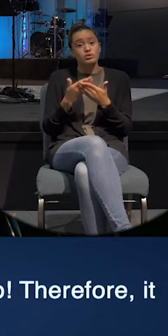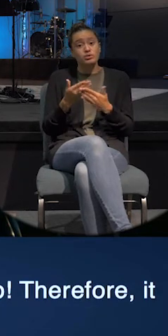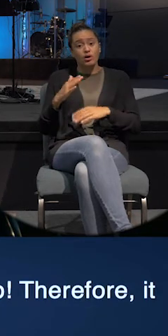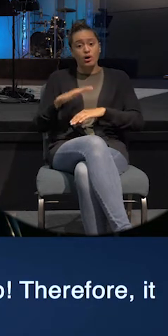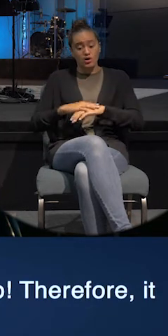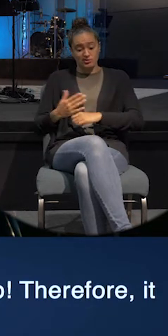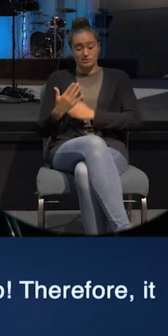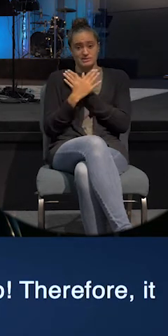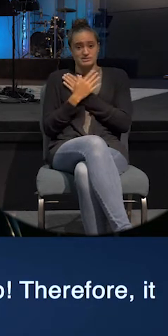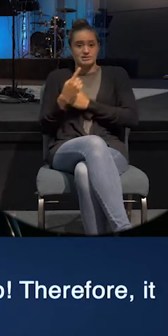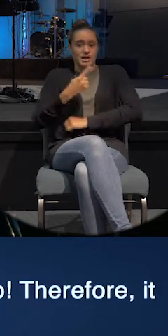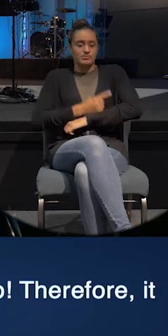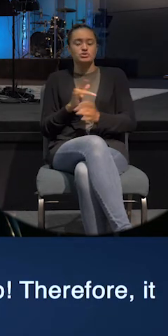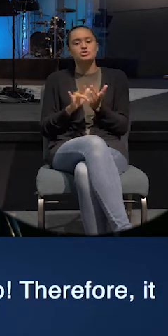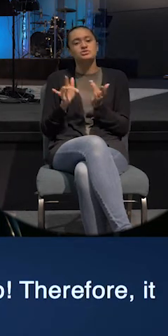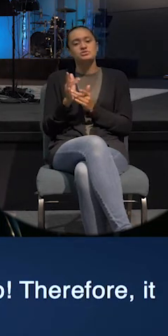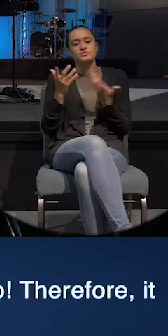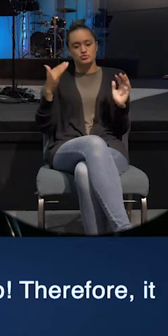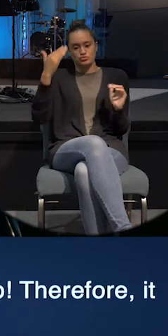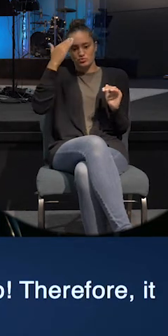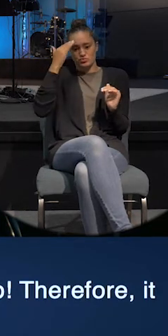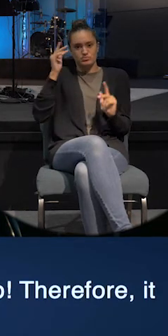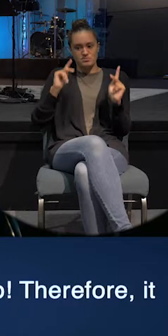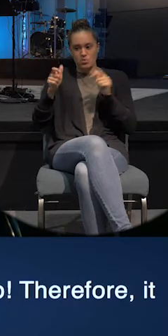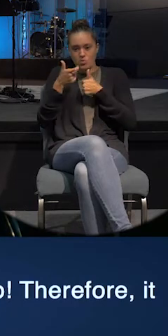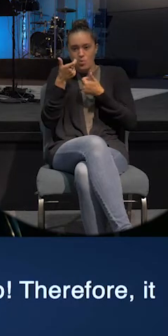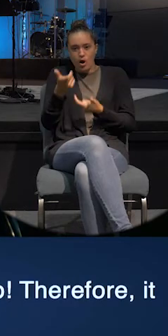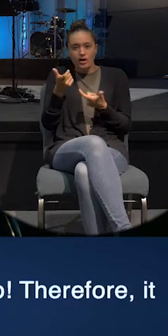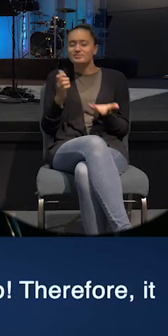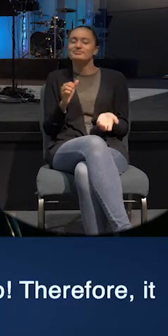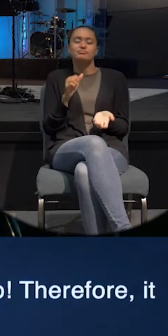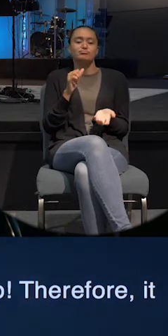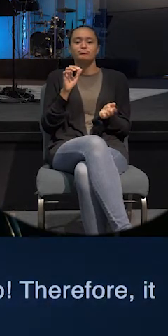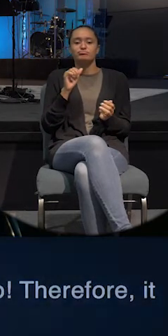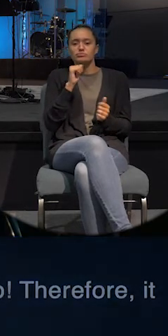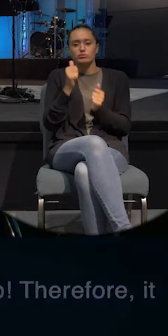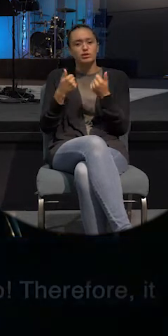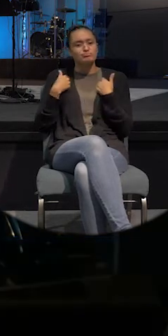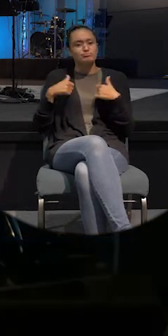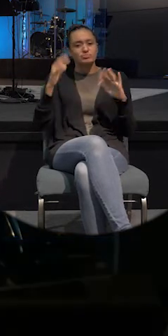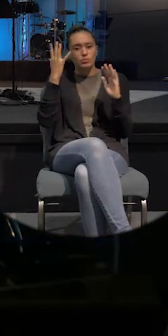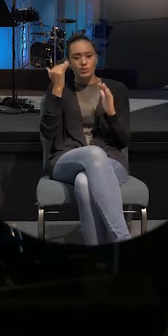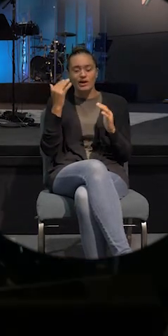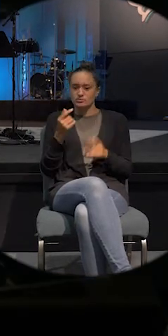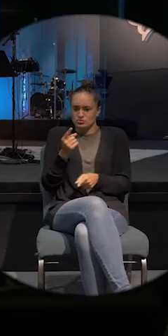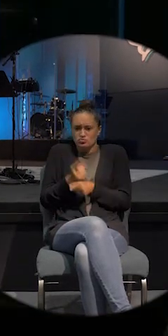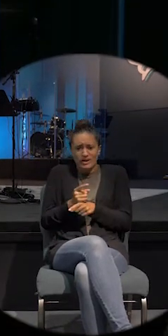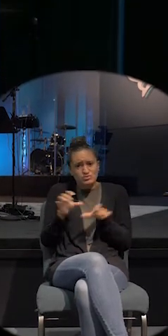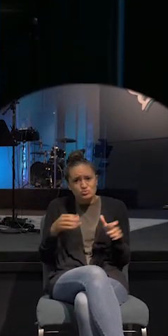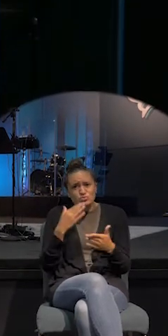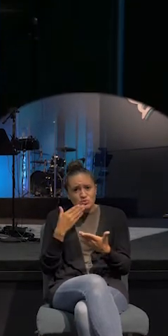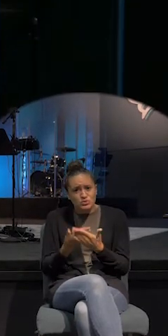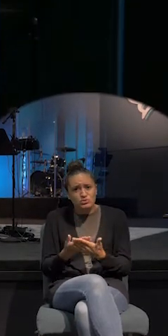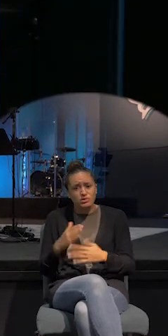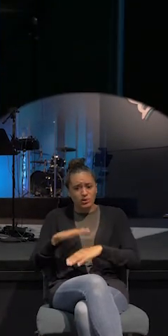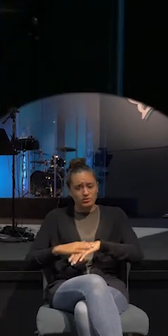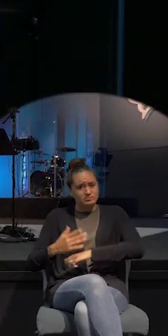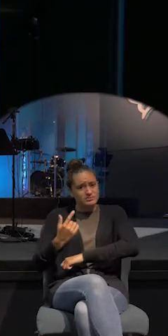that he was being watched, but he didn't back down. Why? Because it is right to do good on the